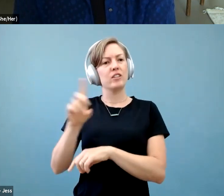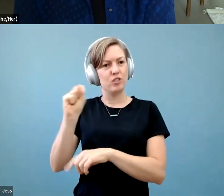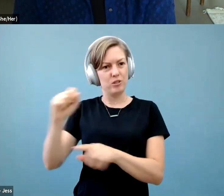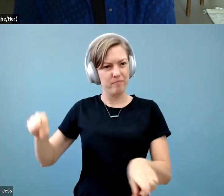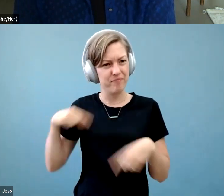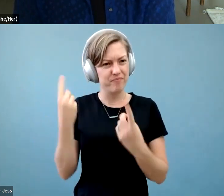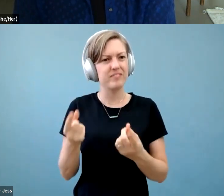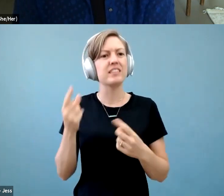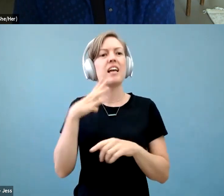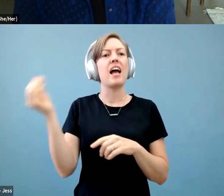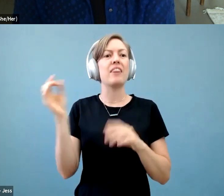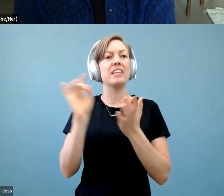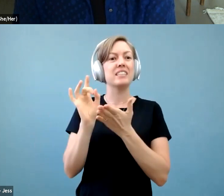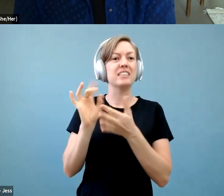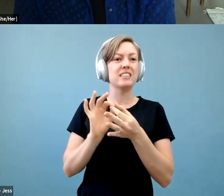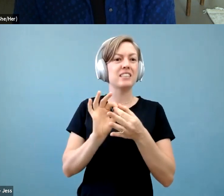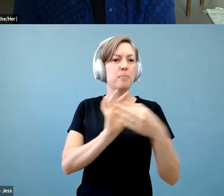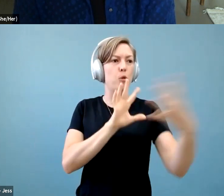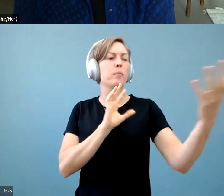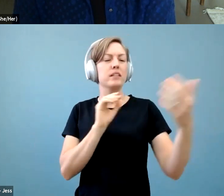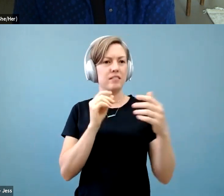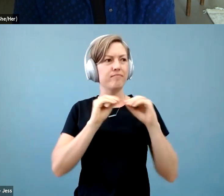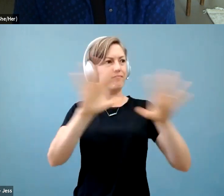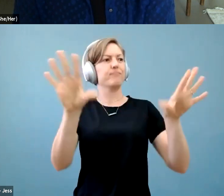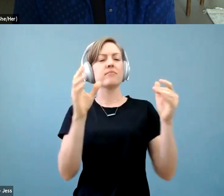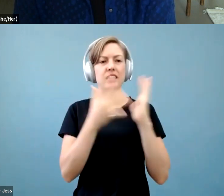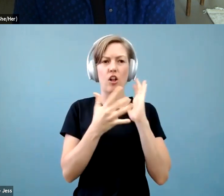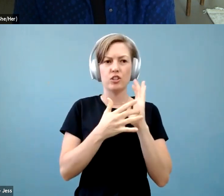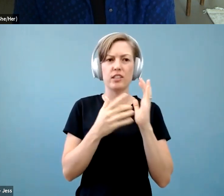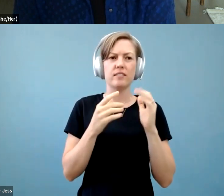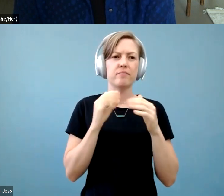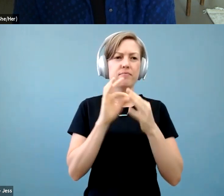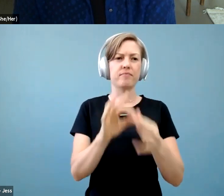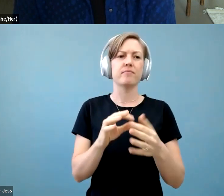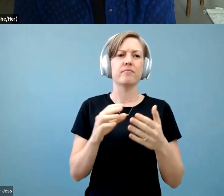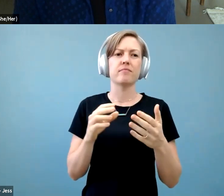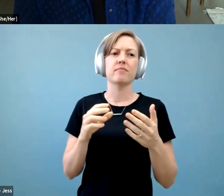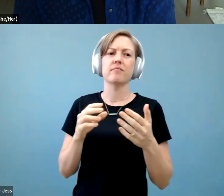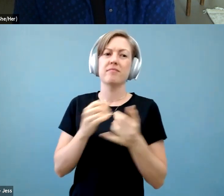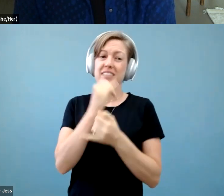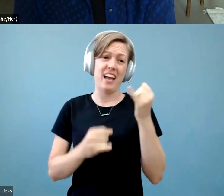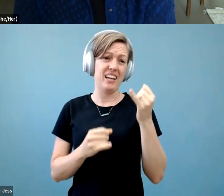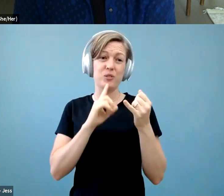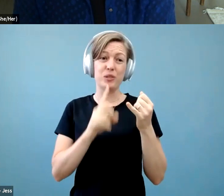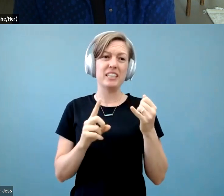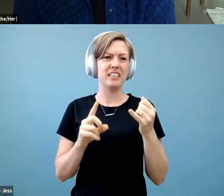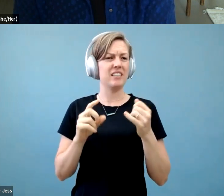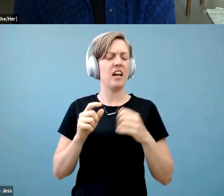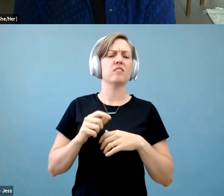the deployment of technologies around what in the end is a kind of